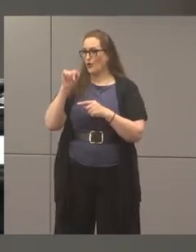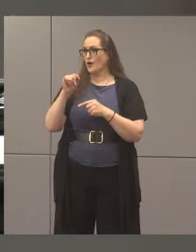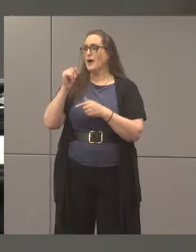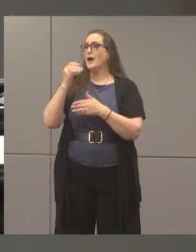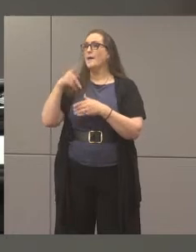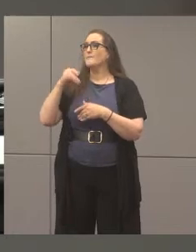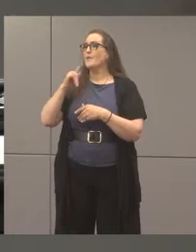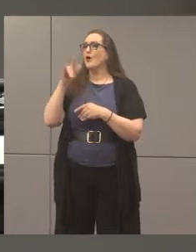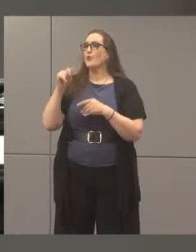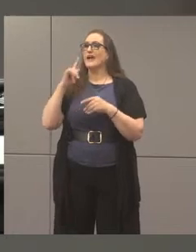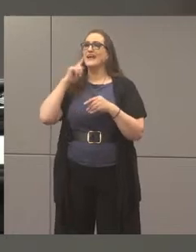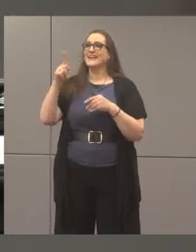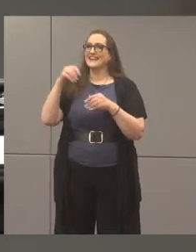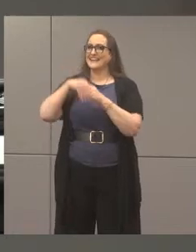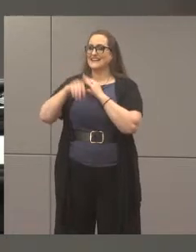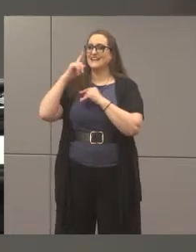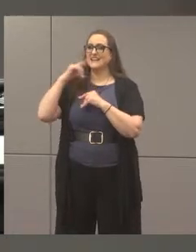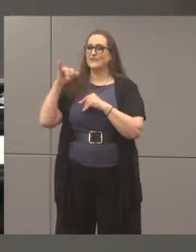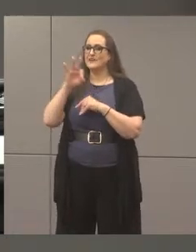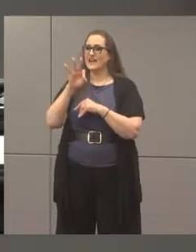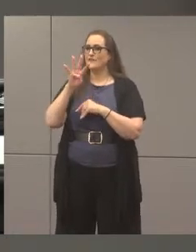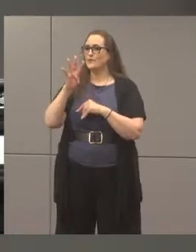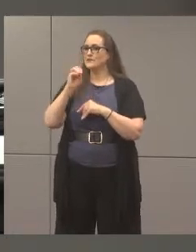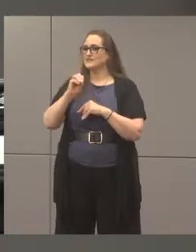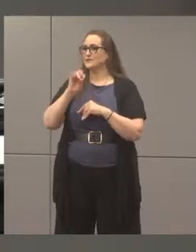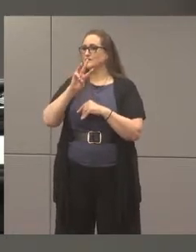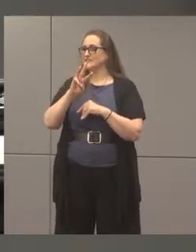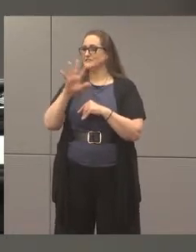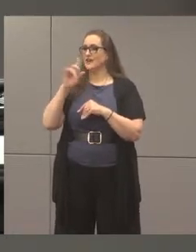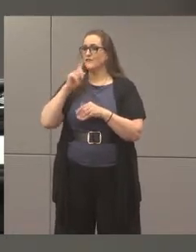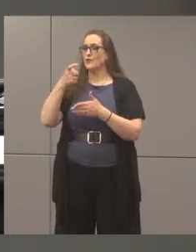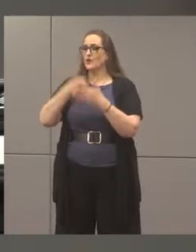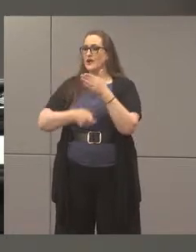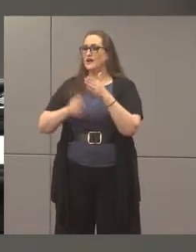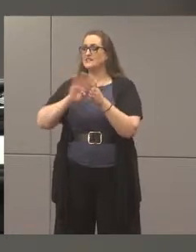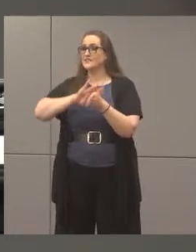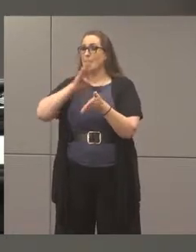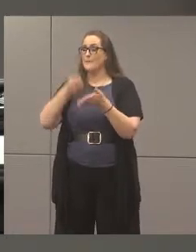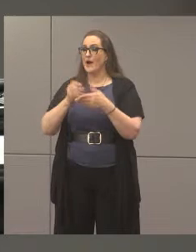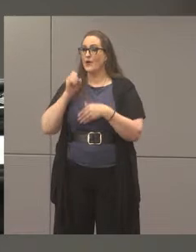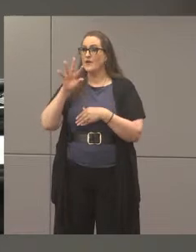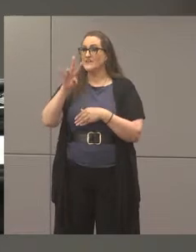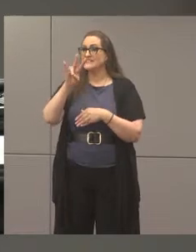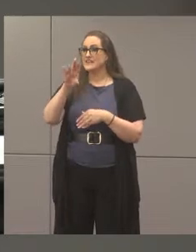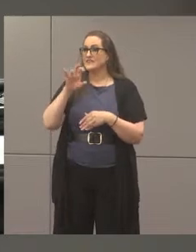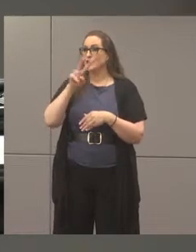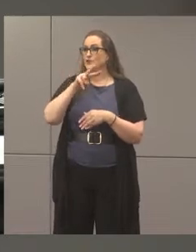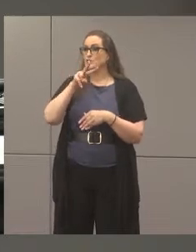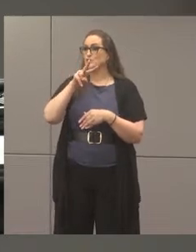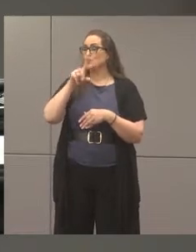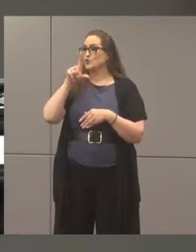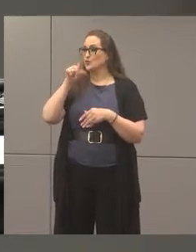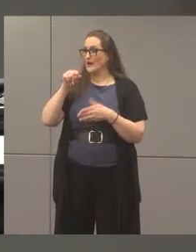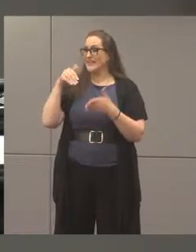Shores, California, 94065 for a cost in the amount of